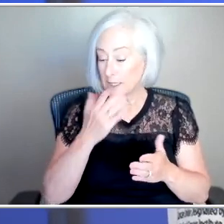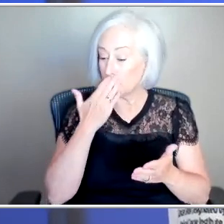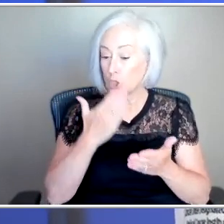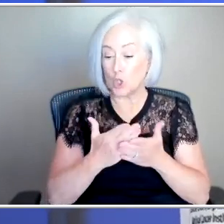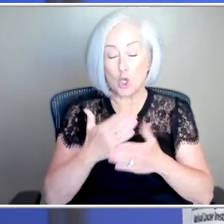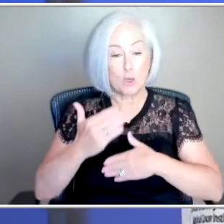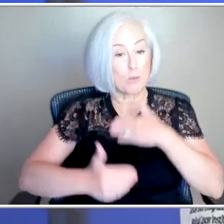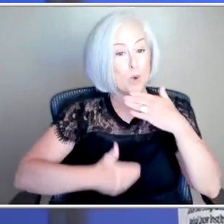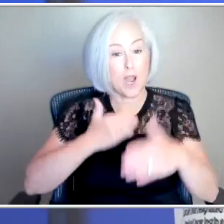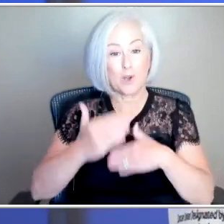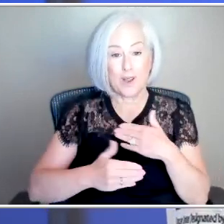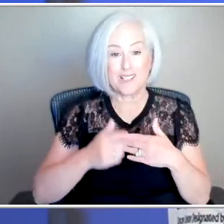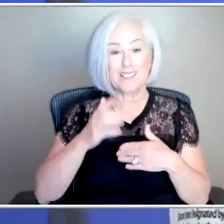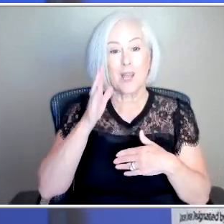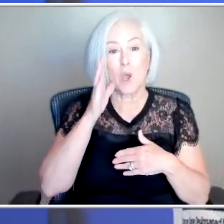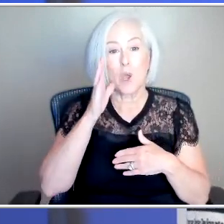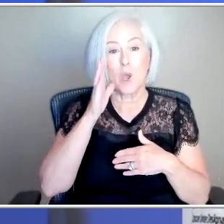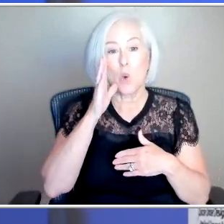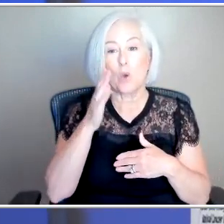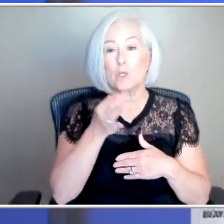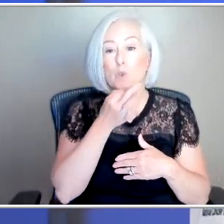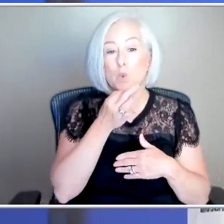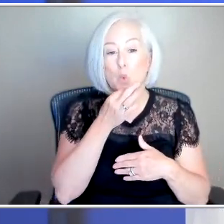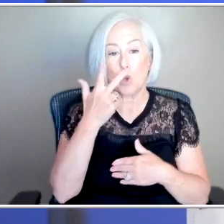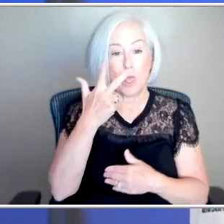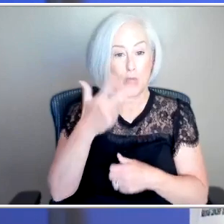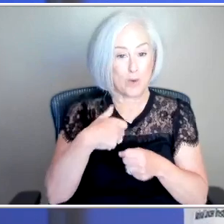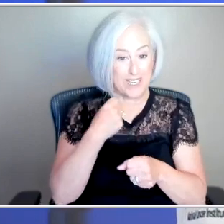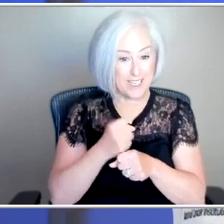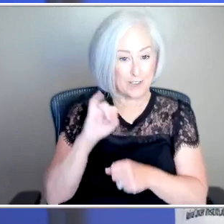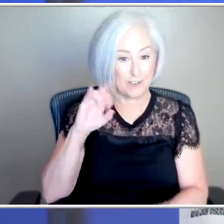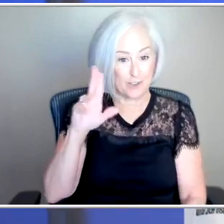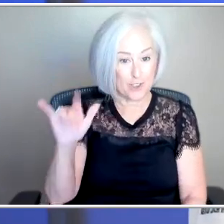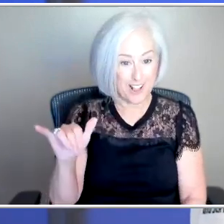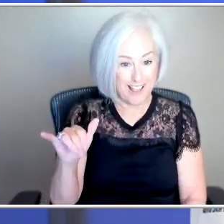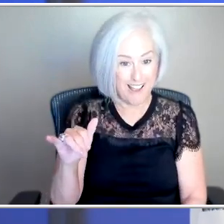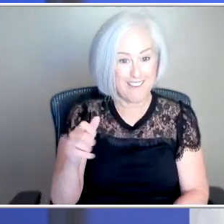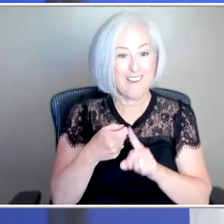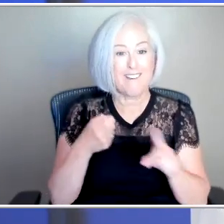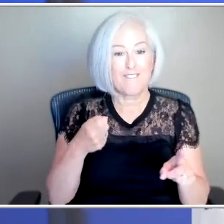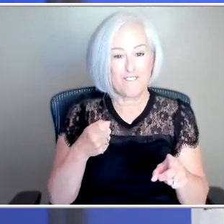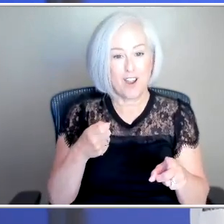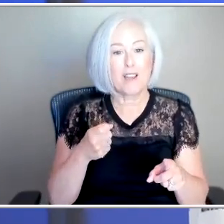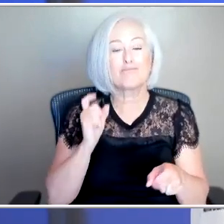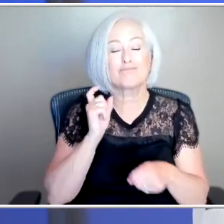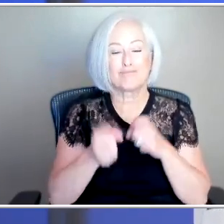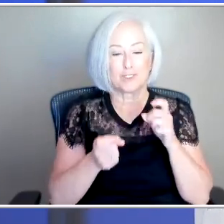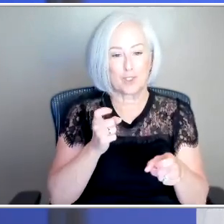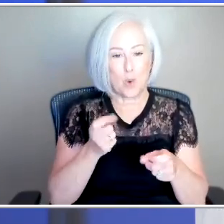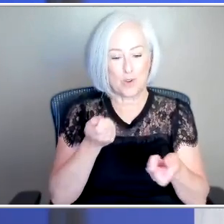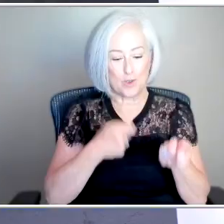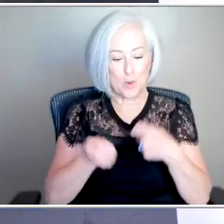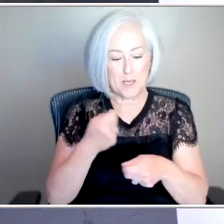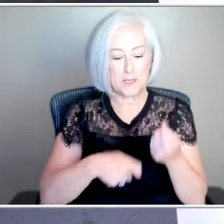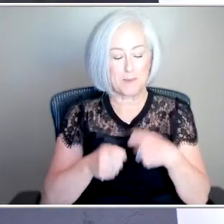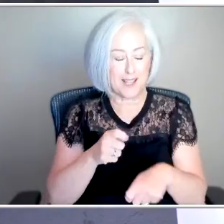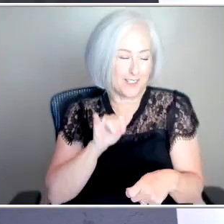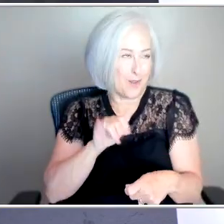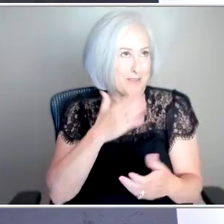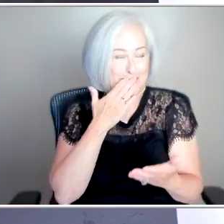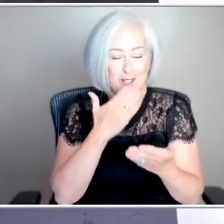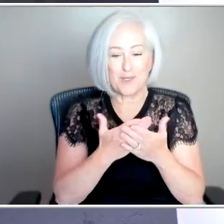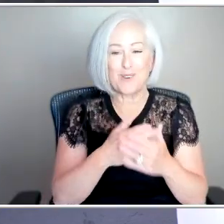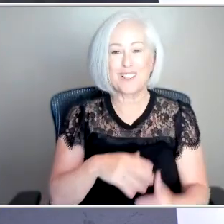be 3 years soon in July from his transplant. That is a very good landmark and he's Yeah. doing extremely well. So he's going to finish